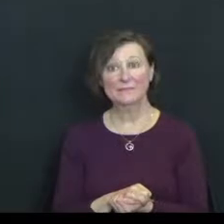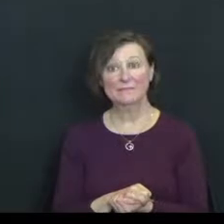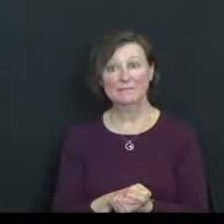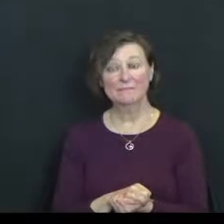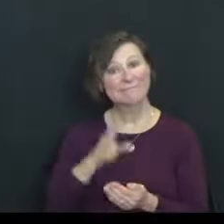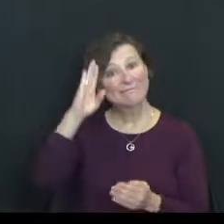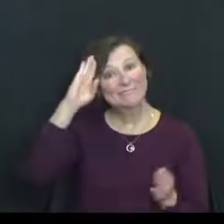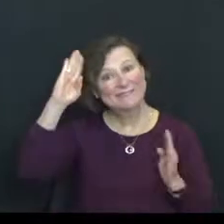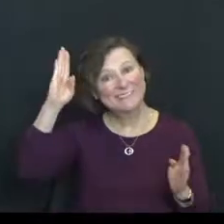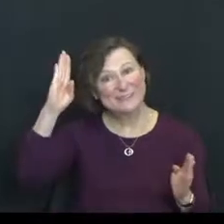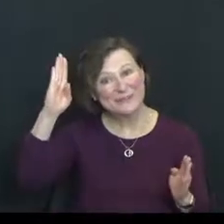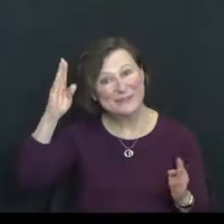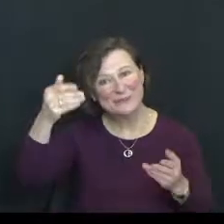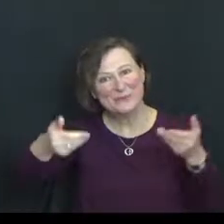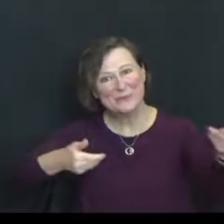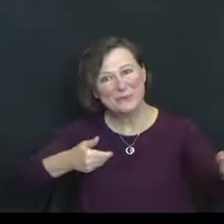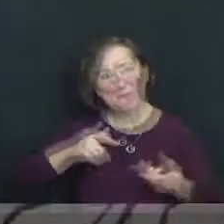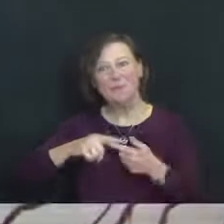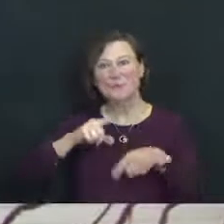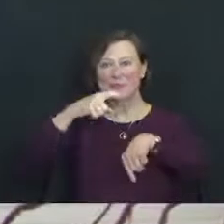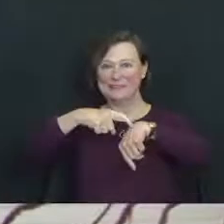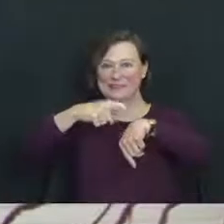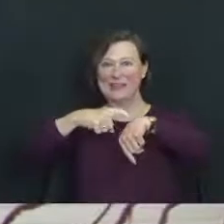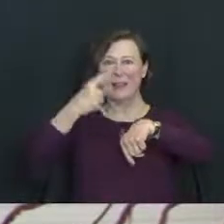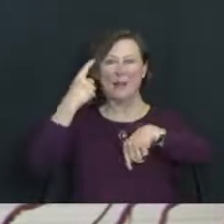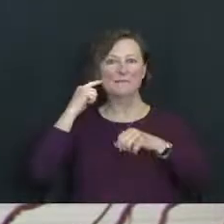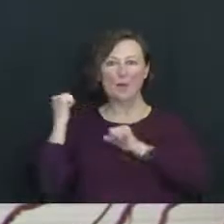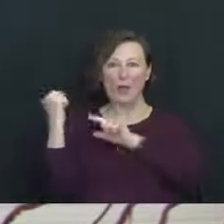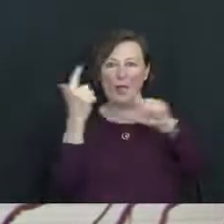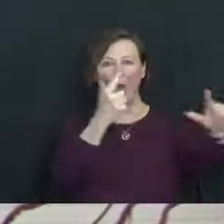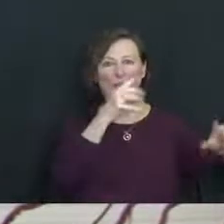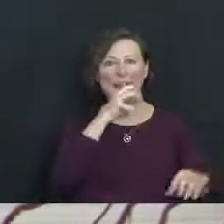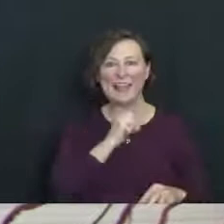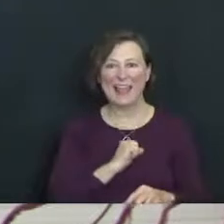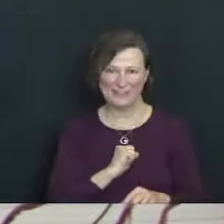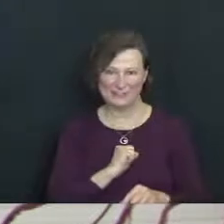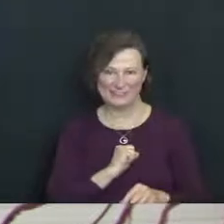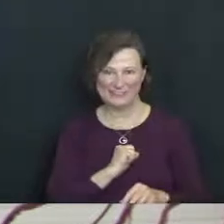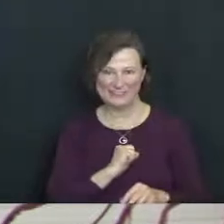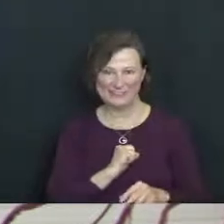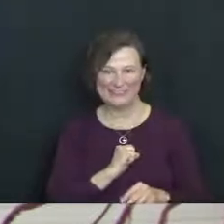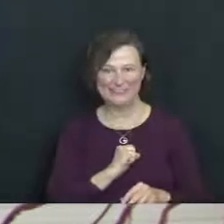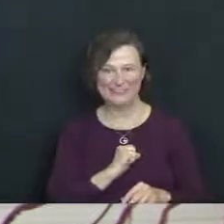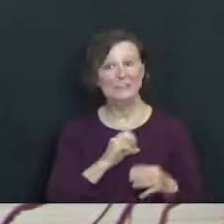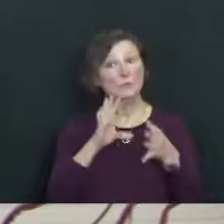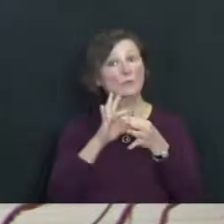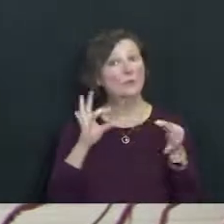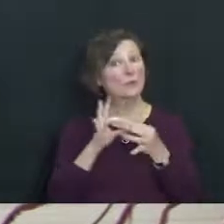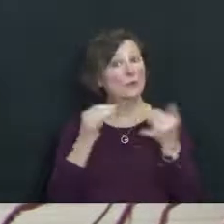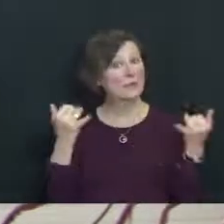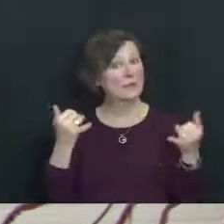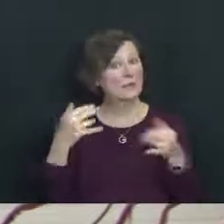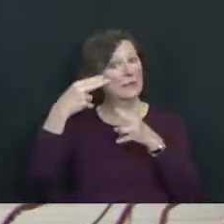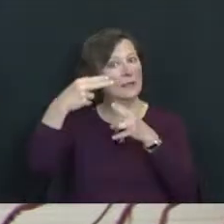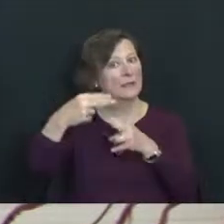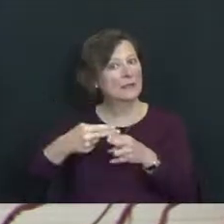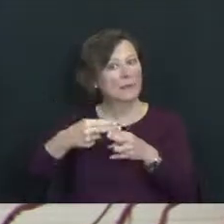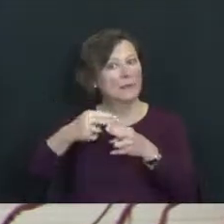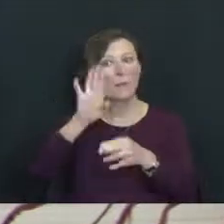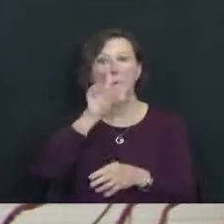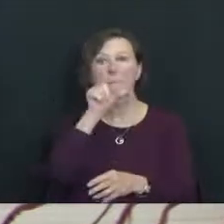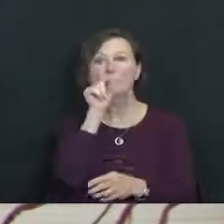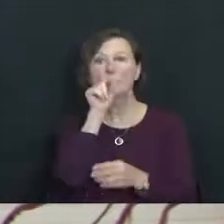Hello, and welcome to the Time for All Ages portion of the service. The story I'm going to tell you today is called Bird's